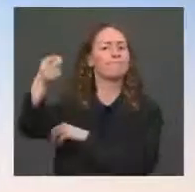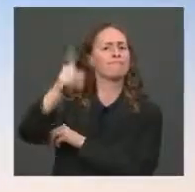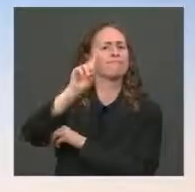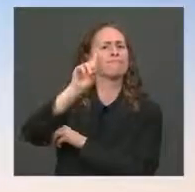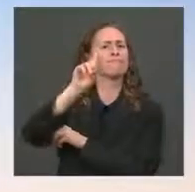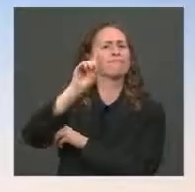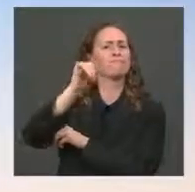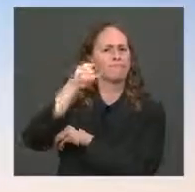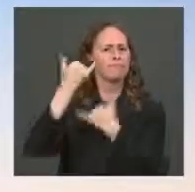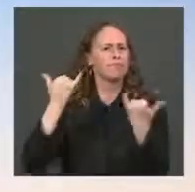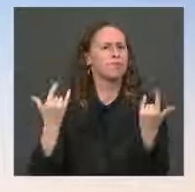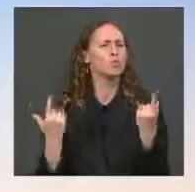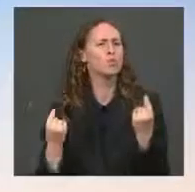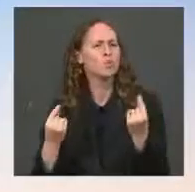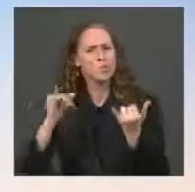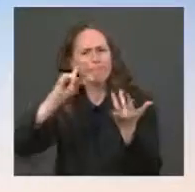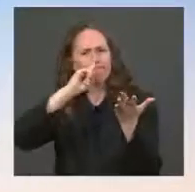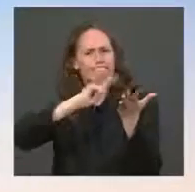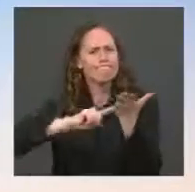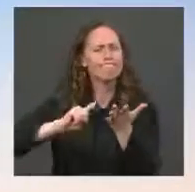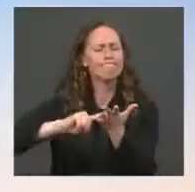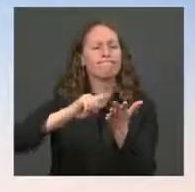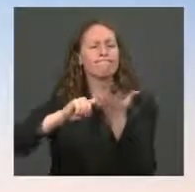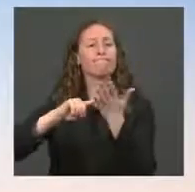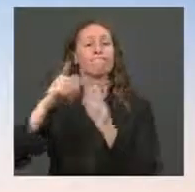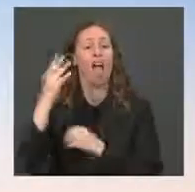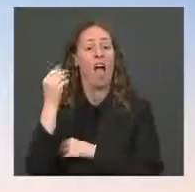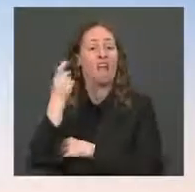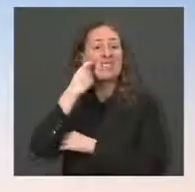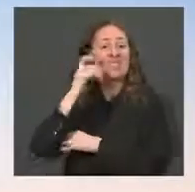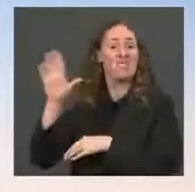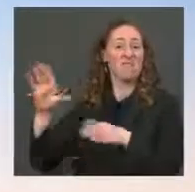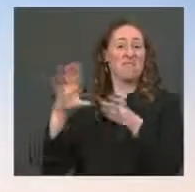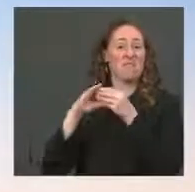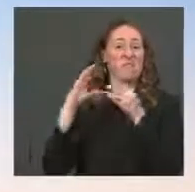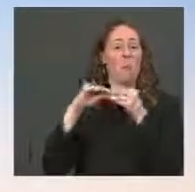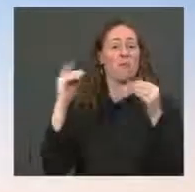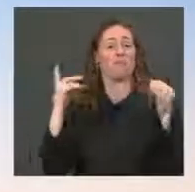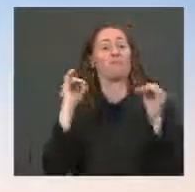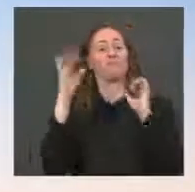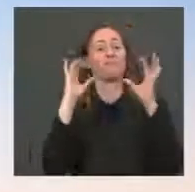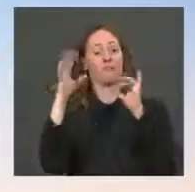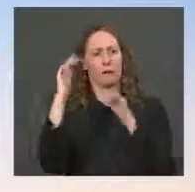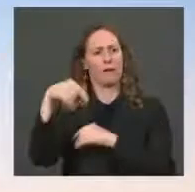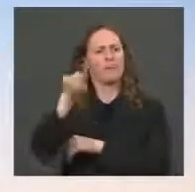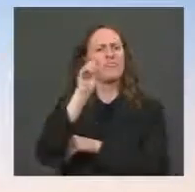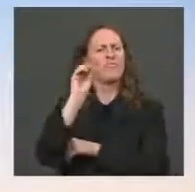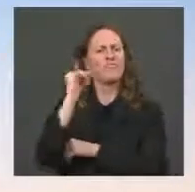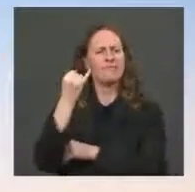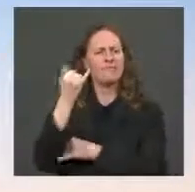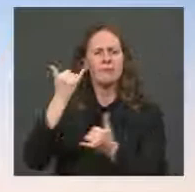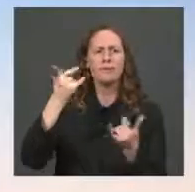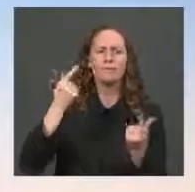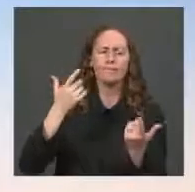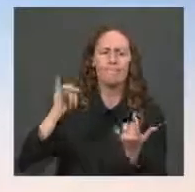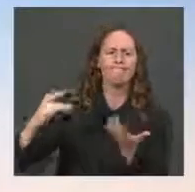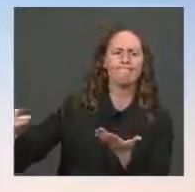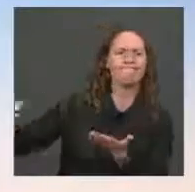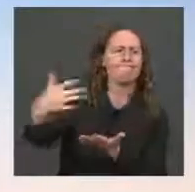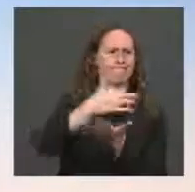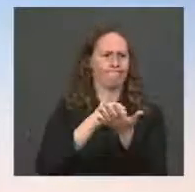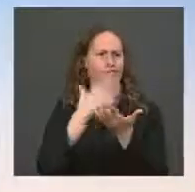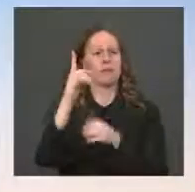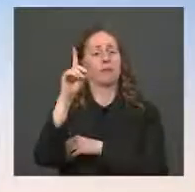and the testimony we heard today was also about that. And the Department of Justice has said that the FBI is promptly taking the